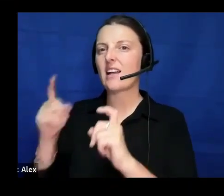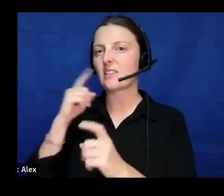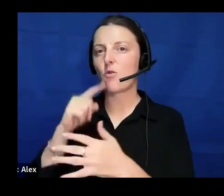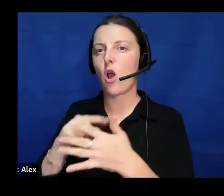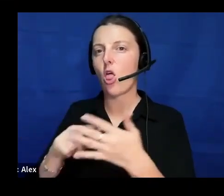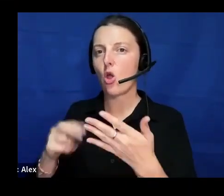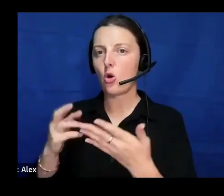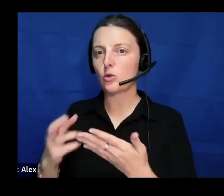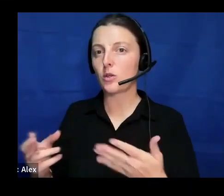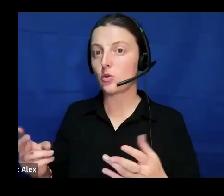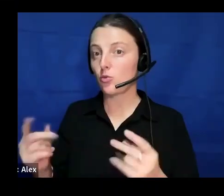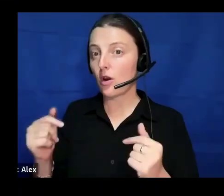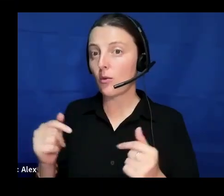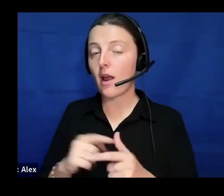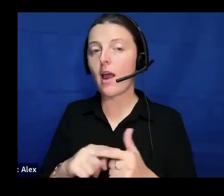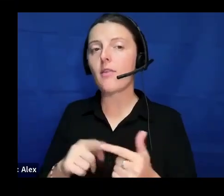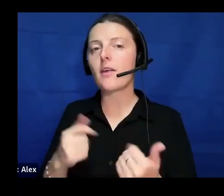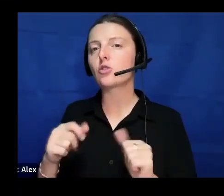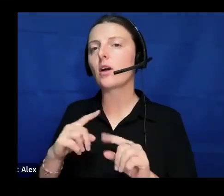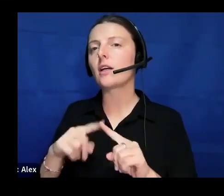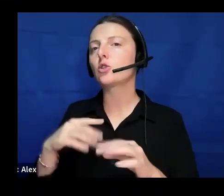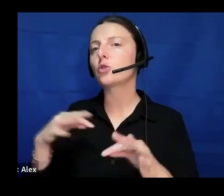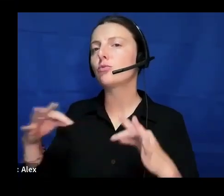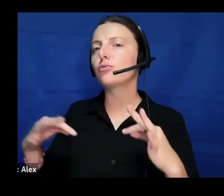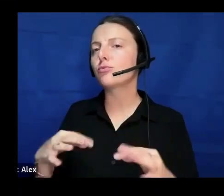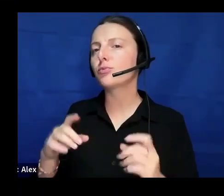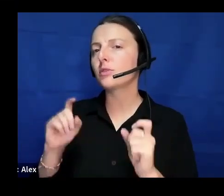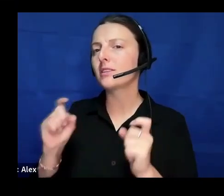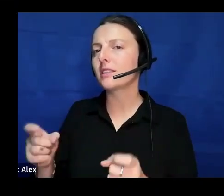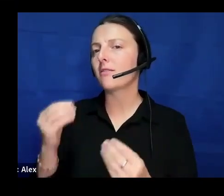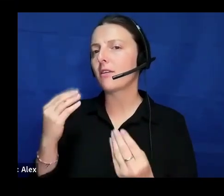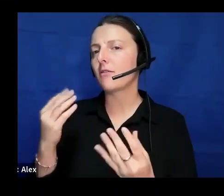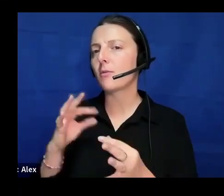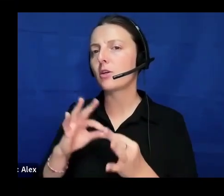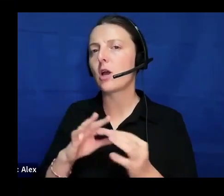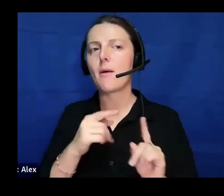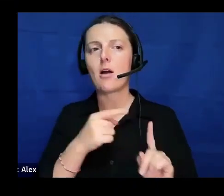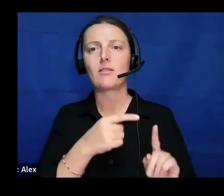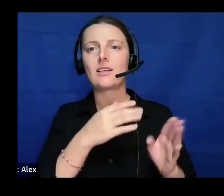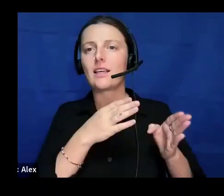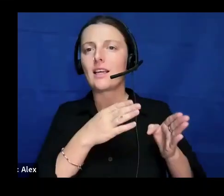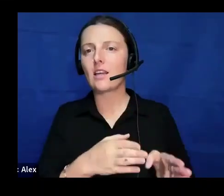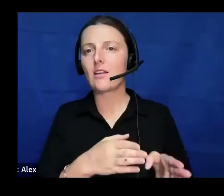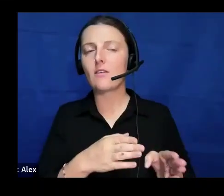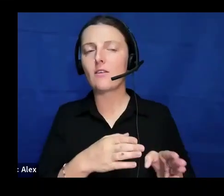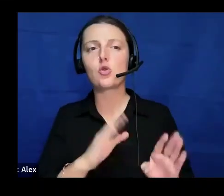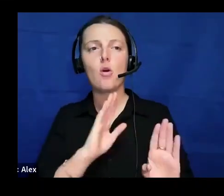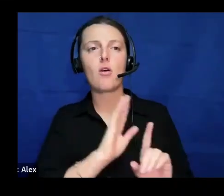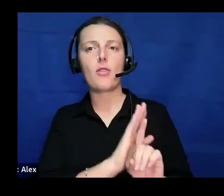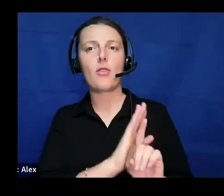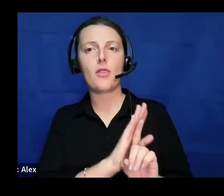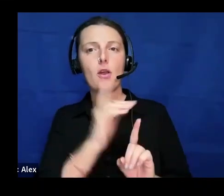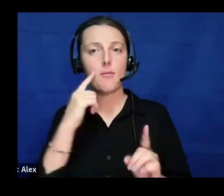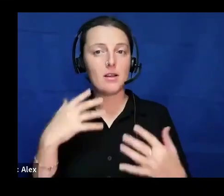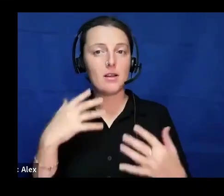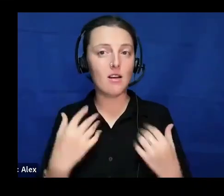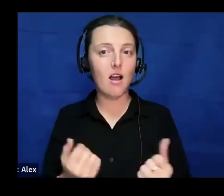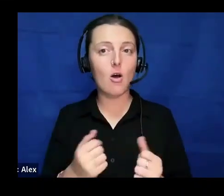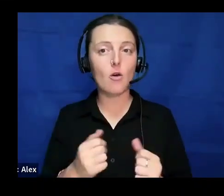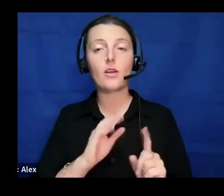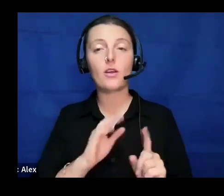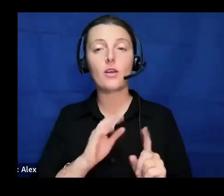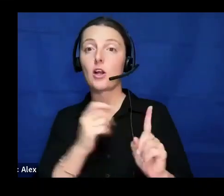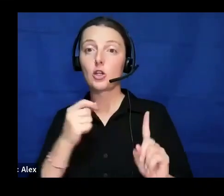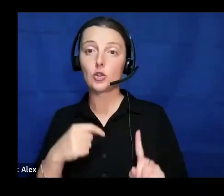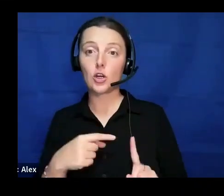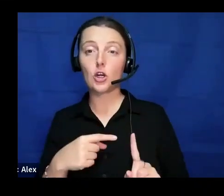much information about the individual, their mental health, if they have any triggers, just to help responders